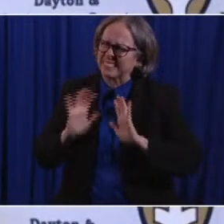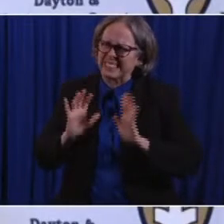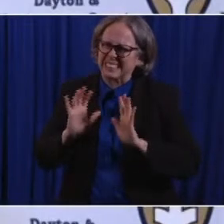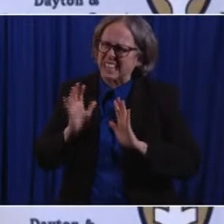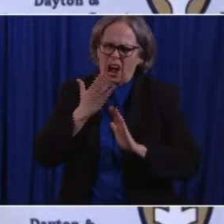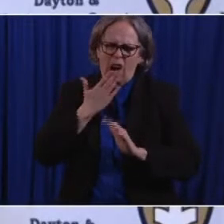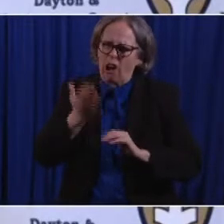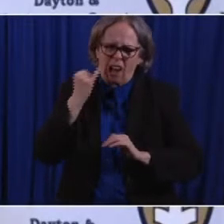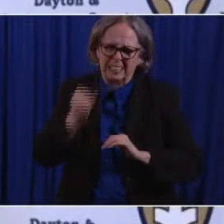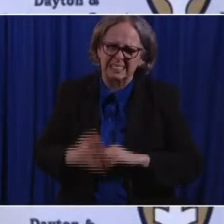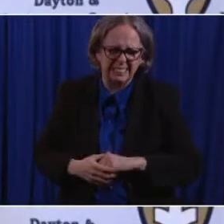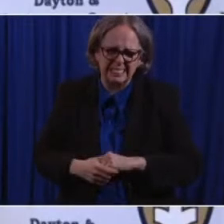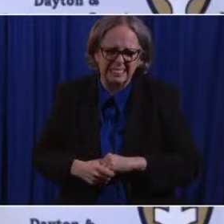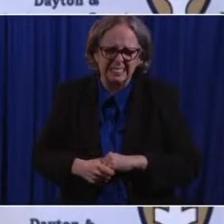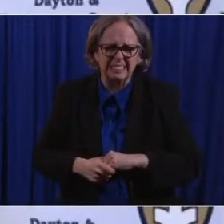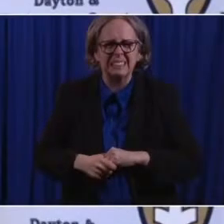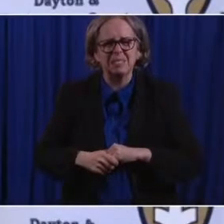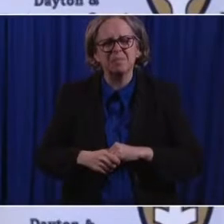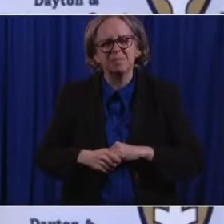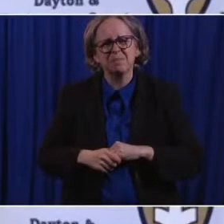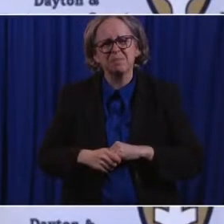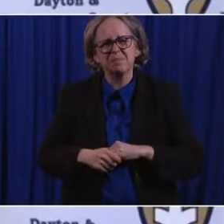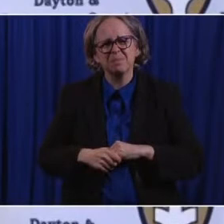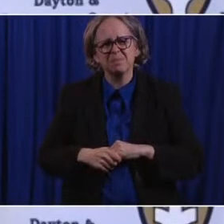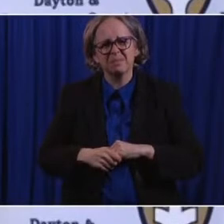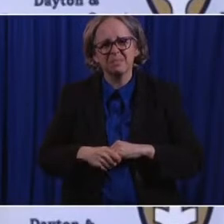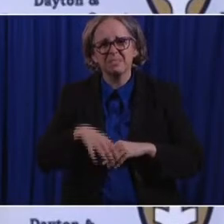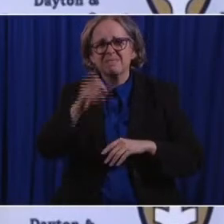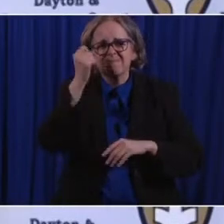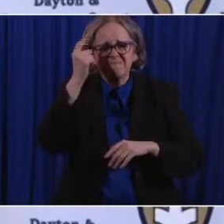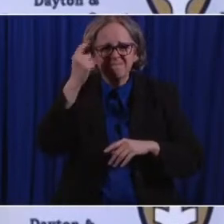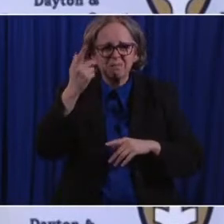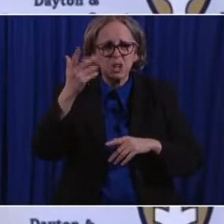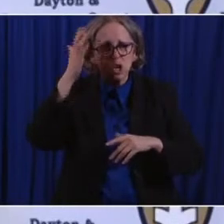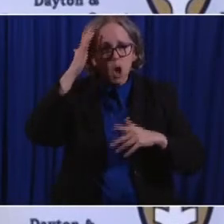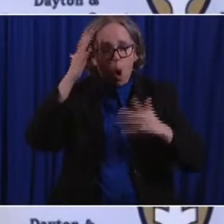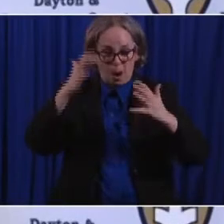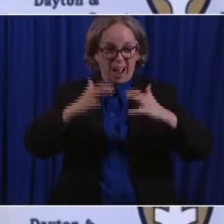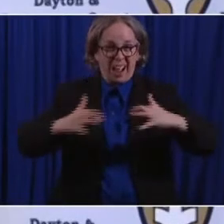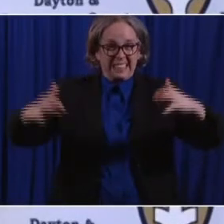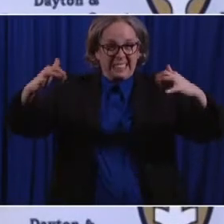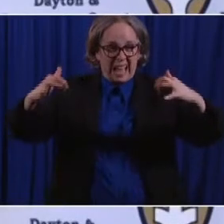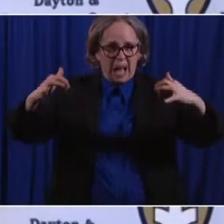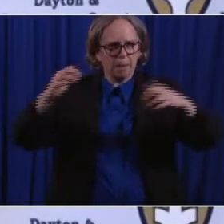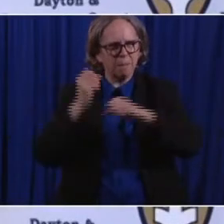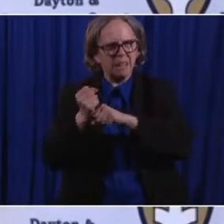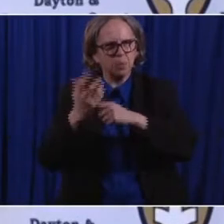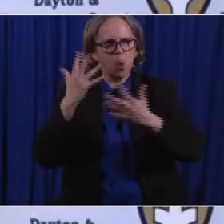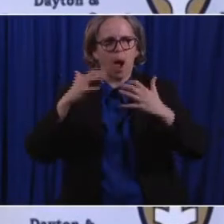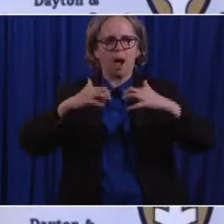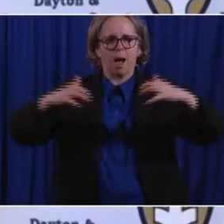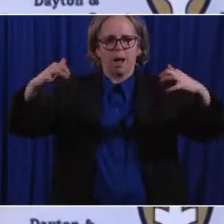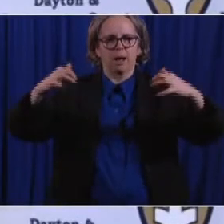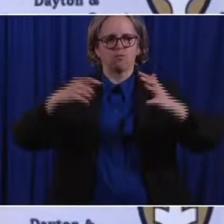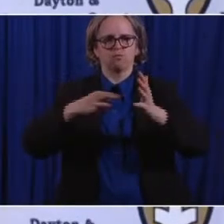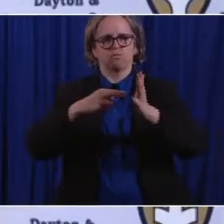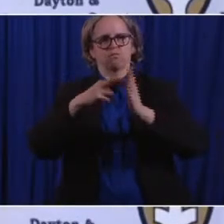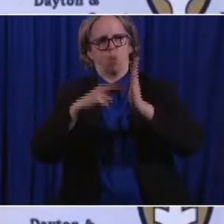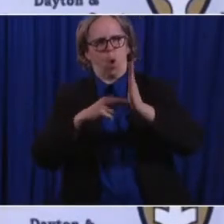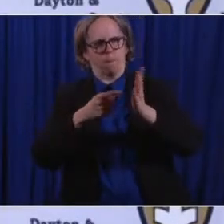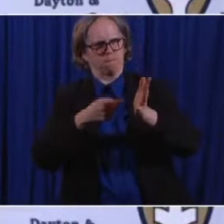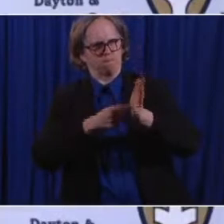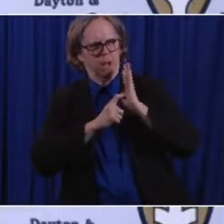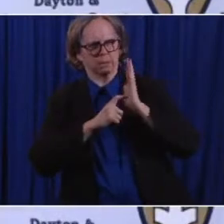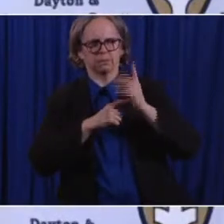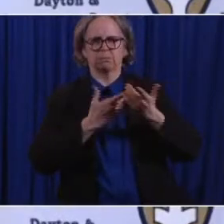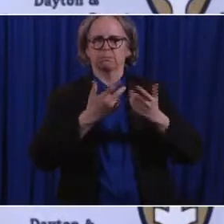thing inside the ballpark. Inside the ballpark, there's rules. People are wearing masks. People are